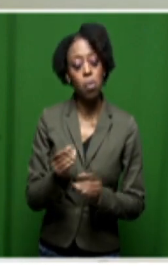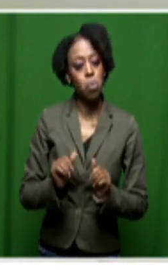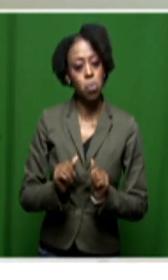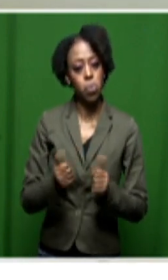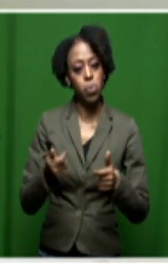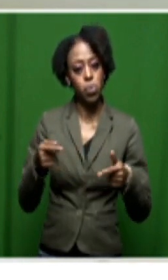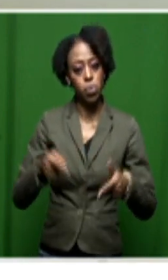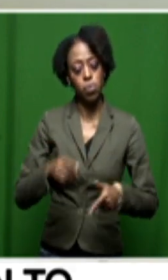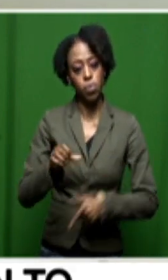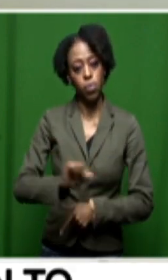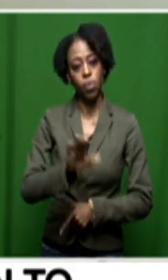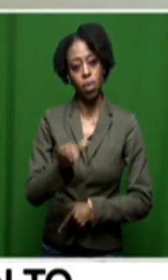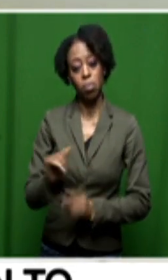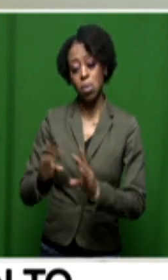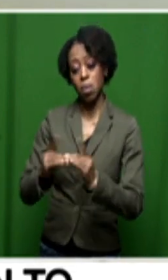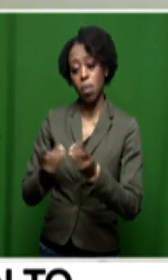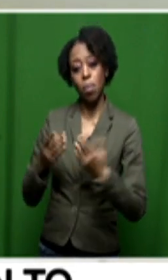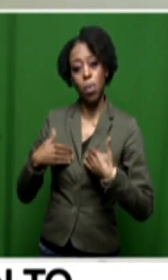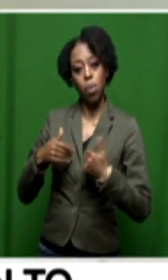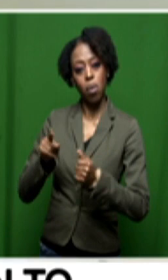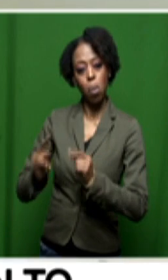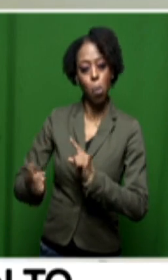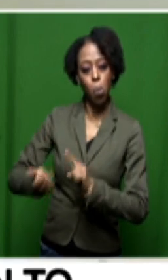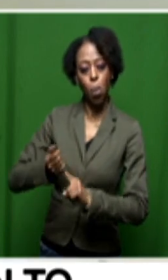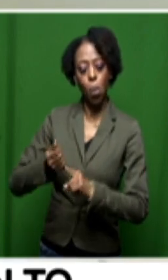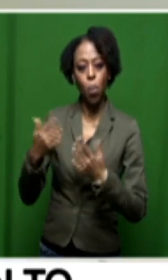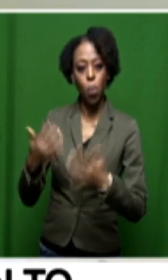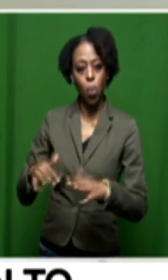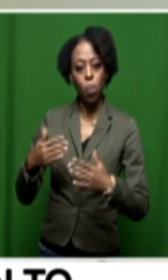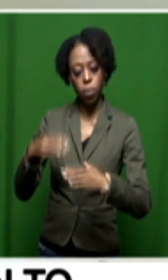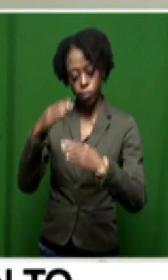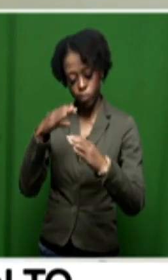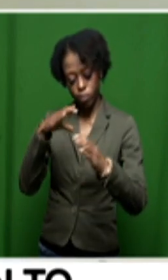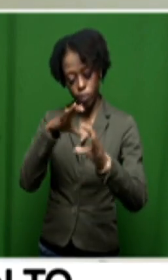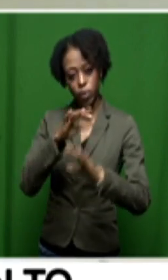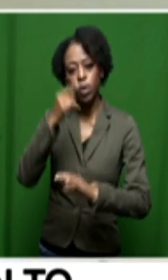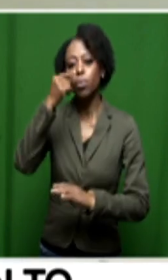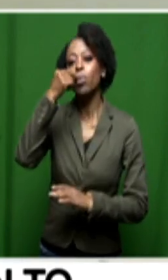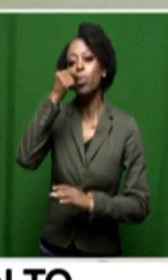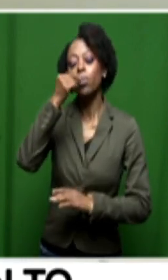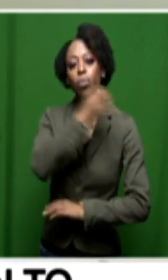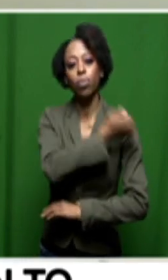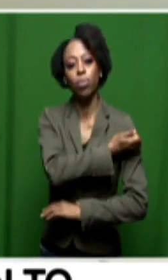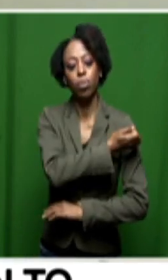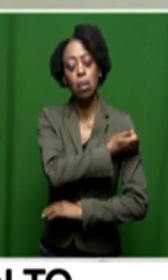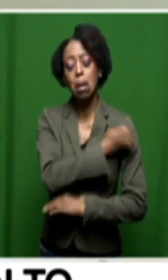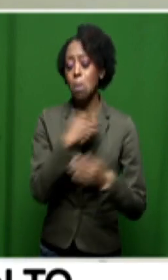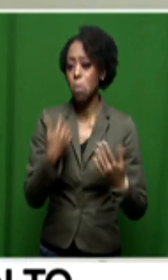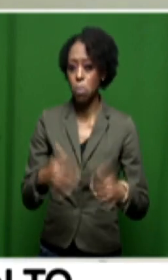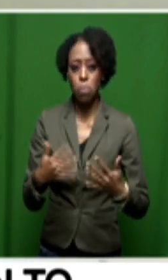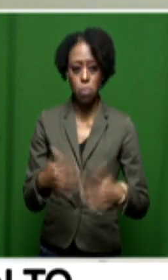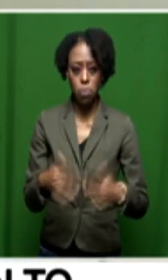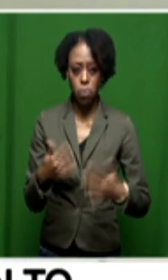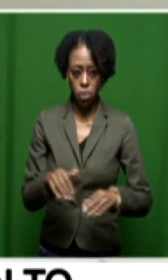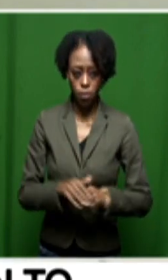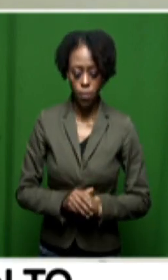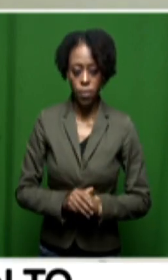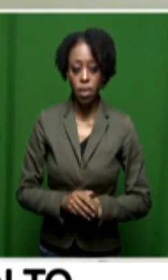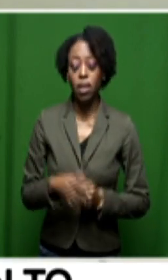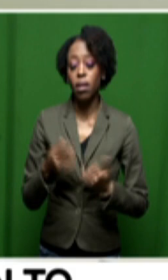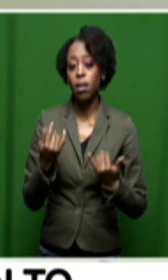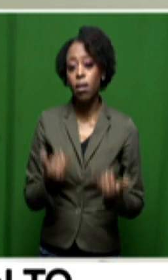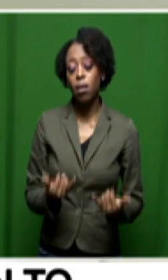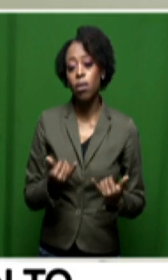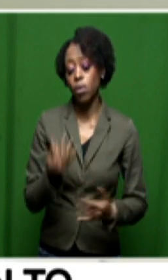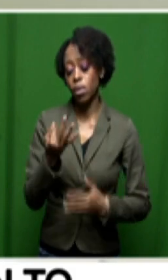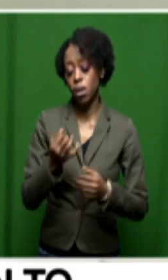the Department of Health is our concentration on immunization and vaccination, and during the